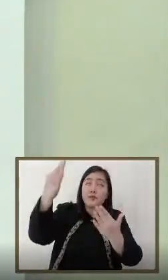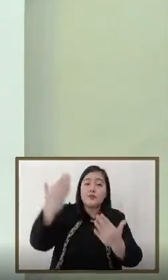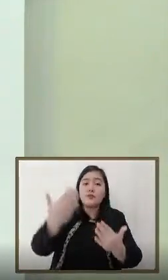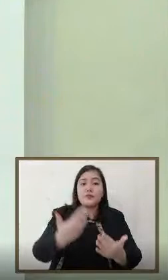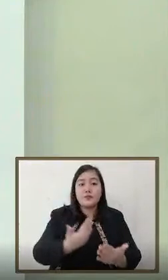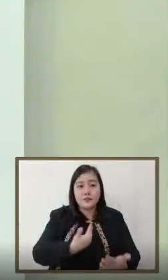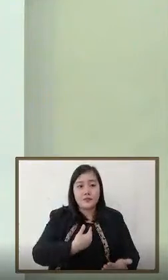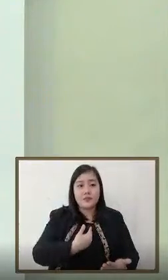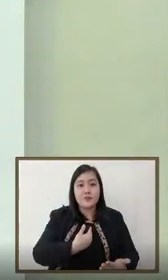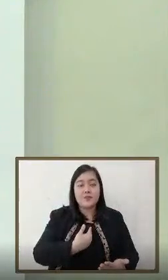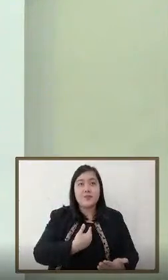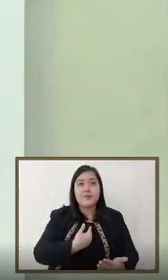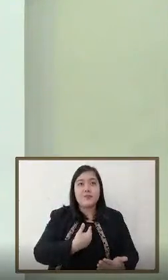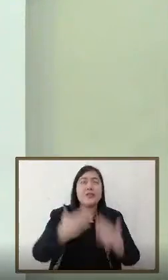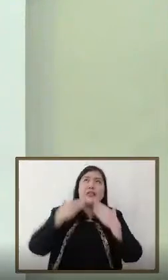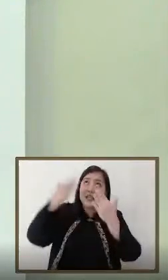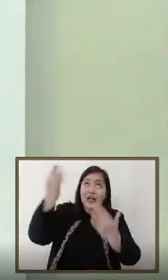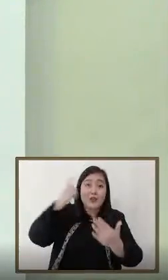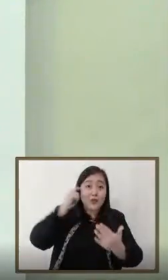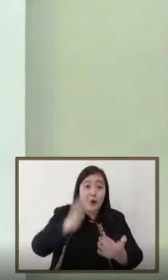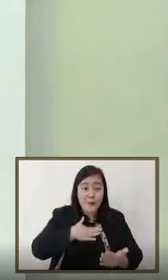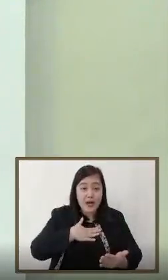Sir Janus. Thank you so much.